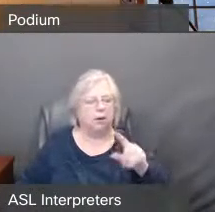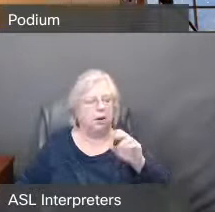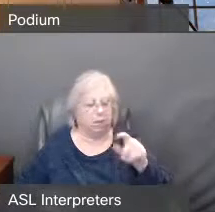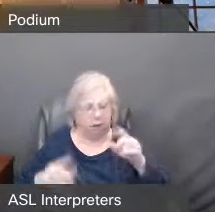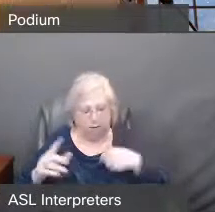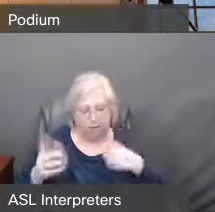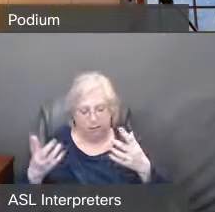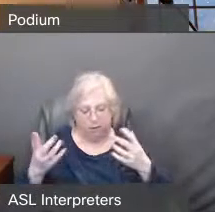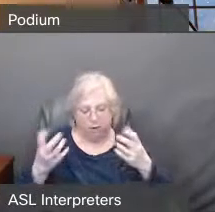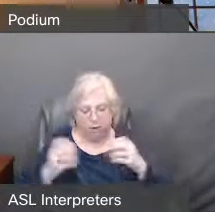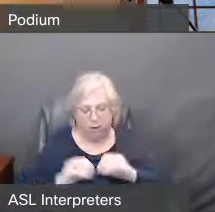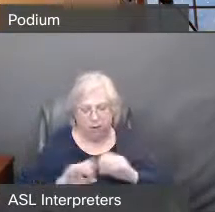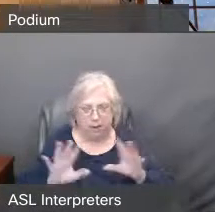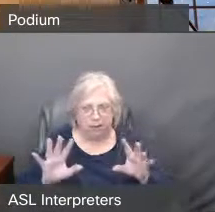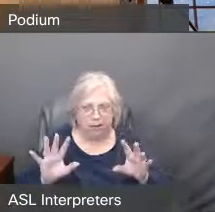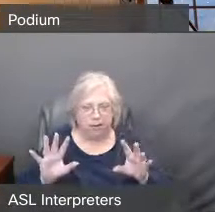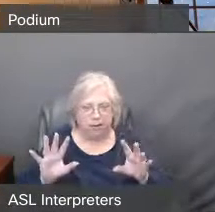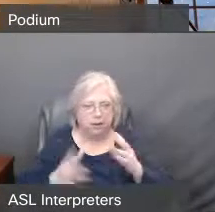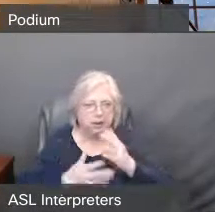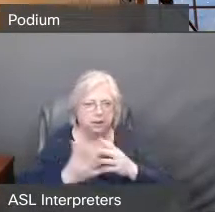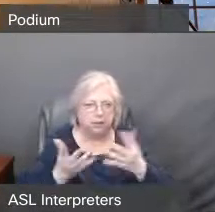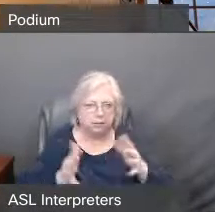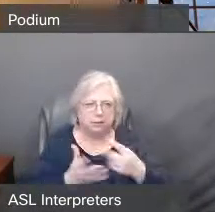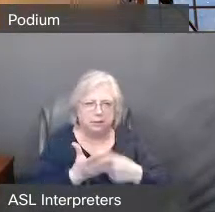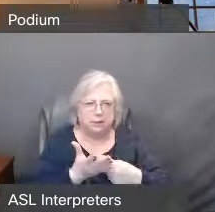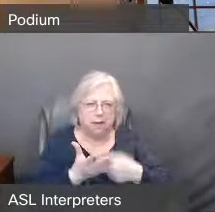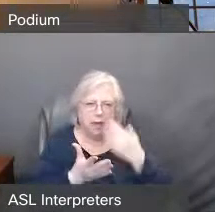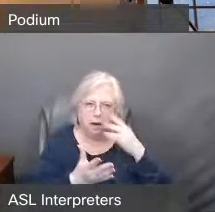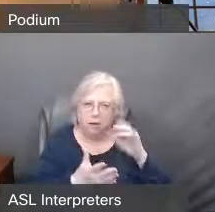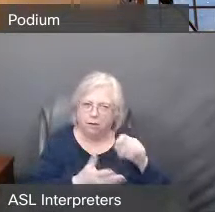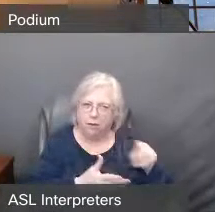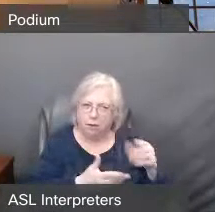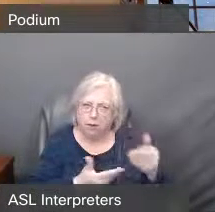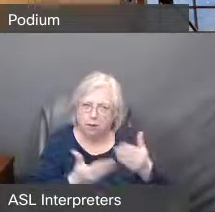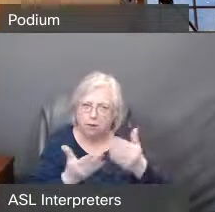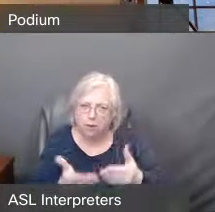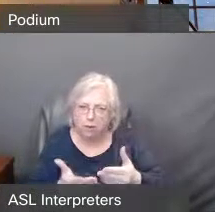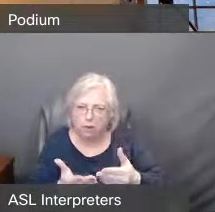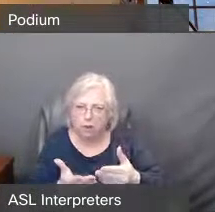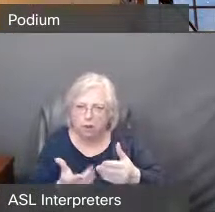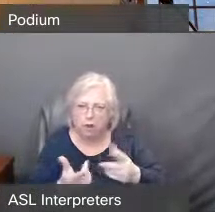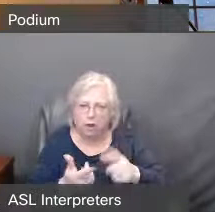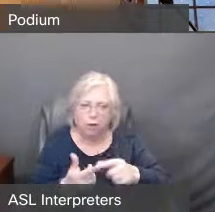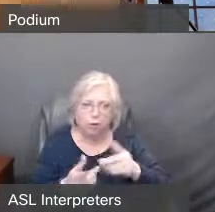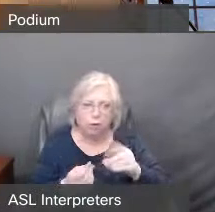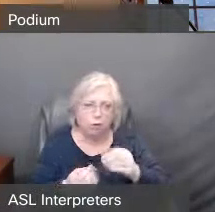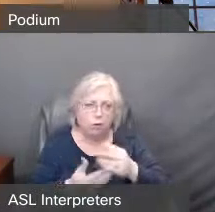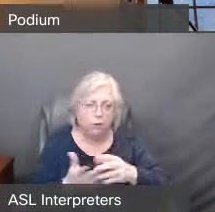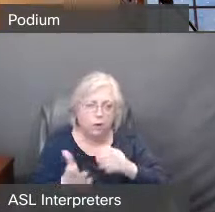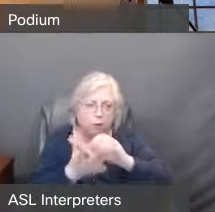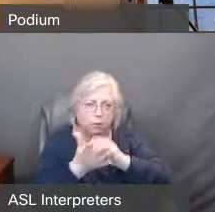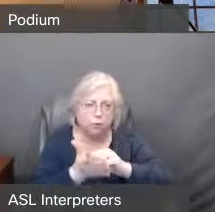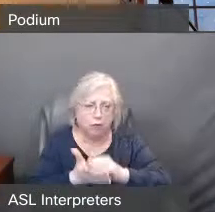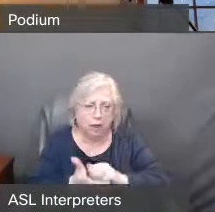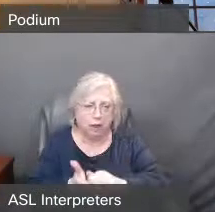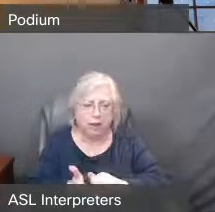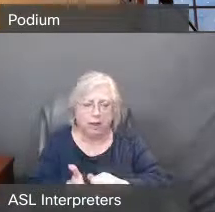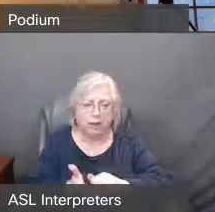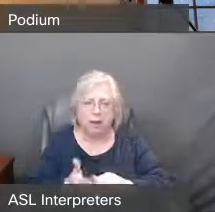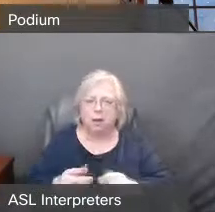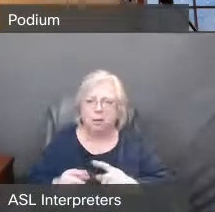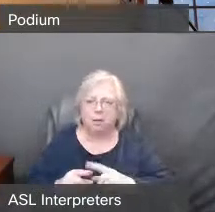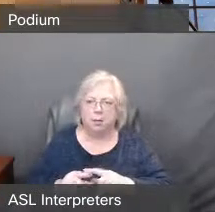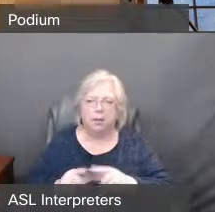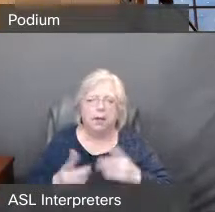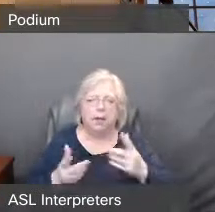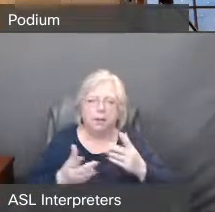want to be clear that so much has been discussed. I didn't know he was proposing to move forward with some grading, just making sure what's in the guidelines. But some